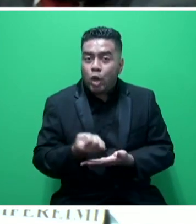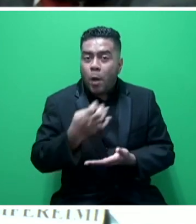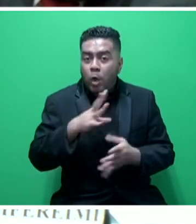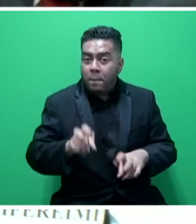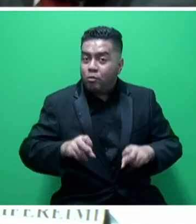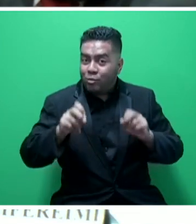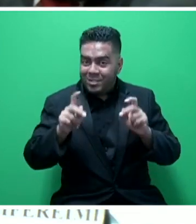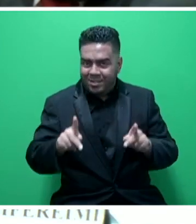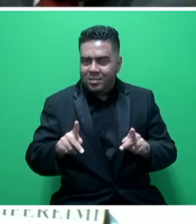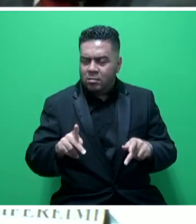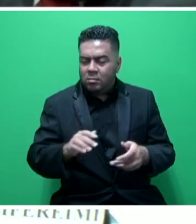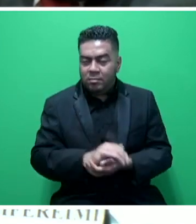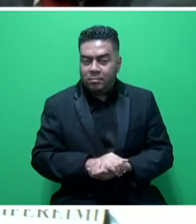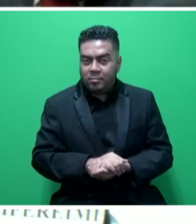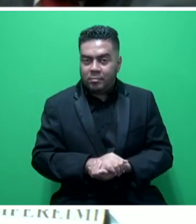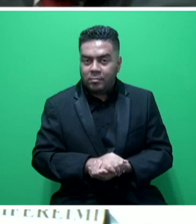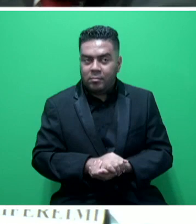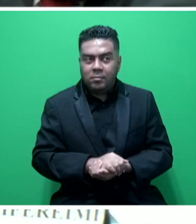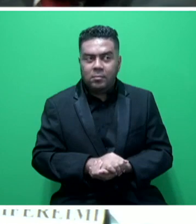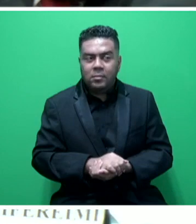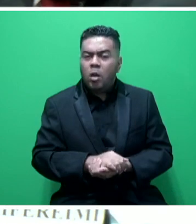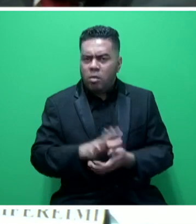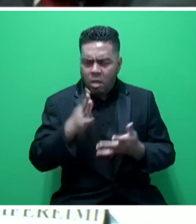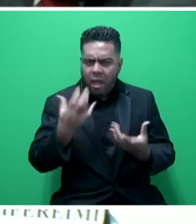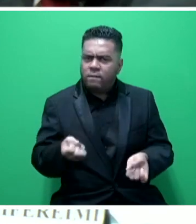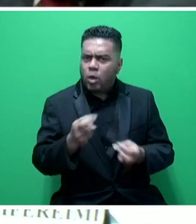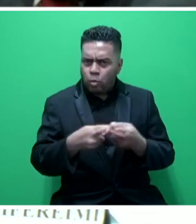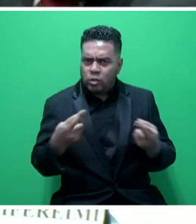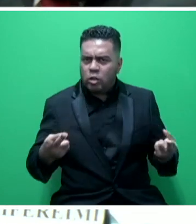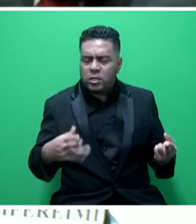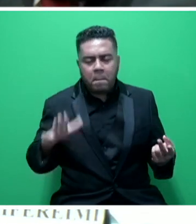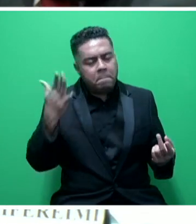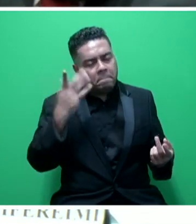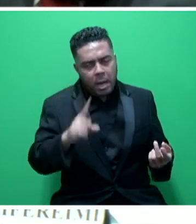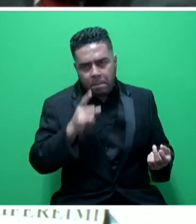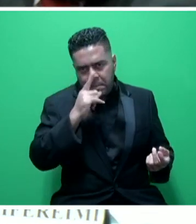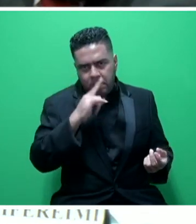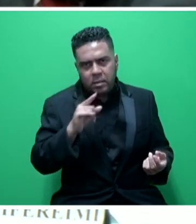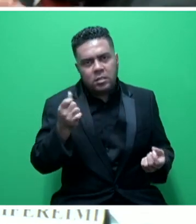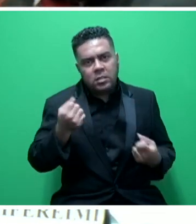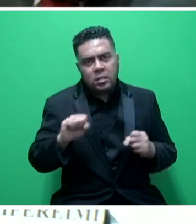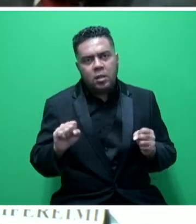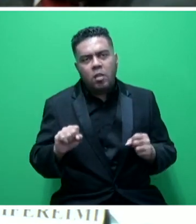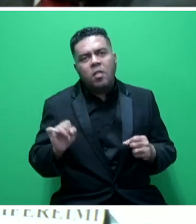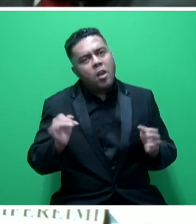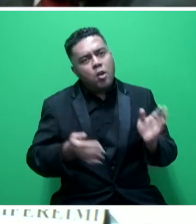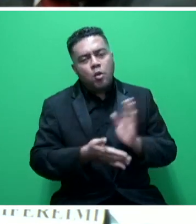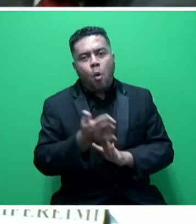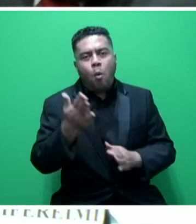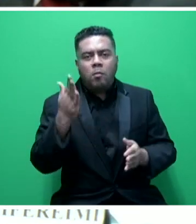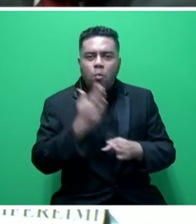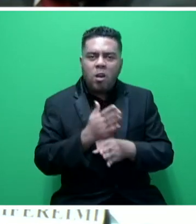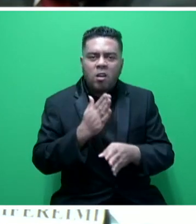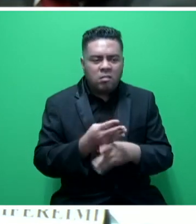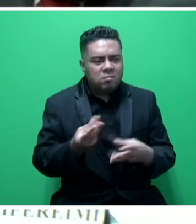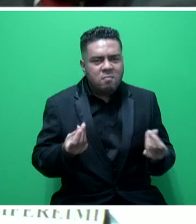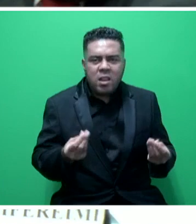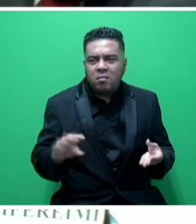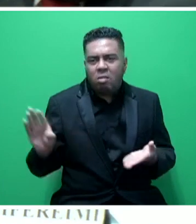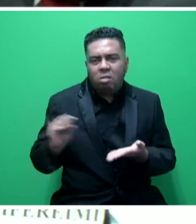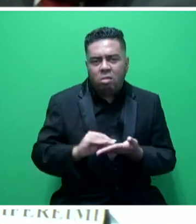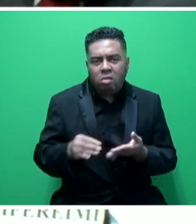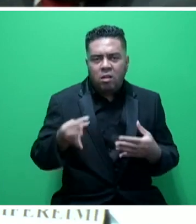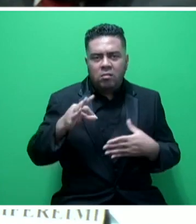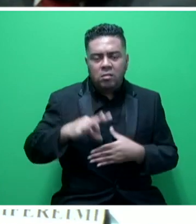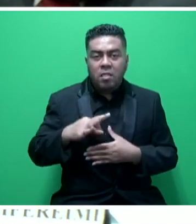opportunities, although resources are there, but people still prefer to go and do the odd jobs in the service sector, and that is why a lot of